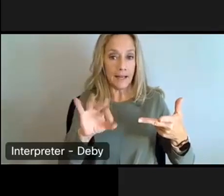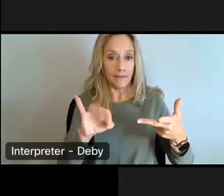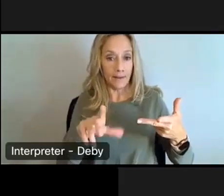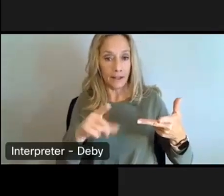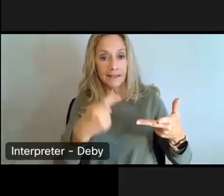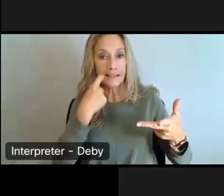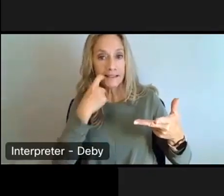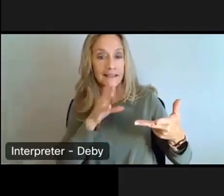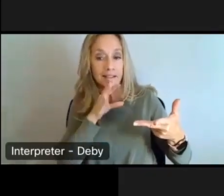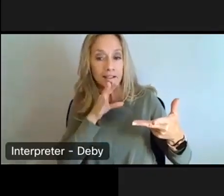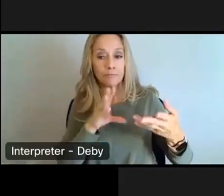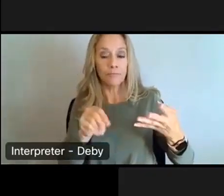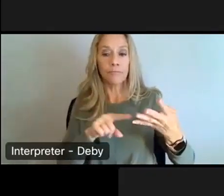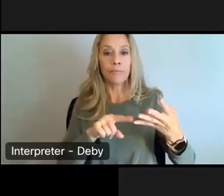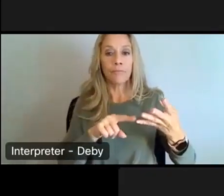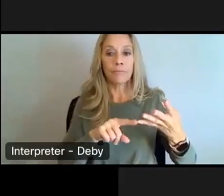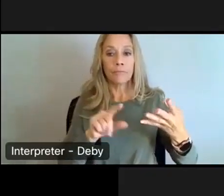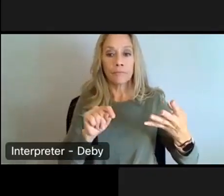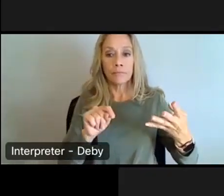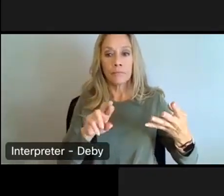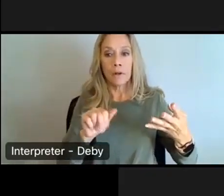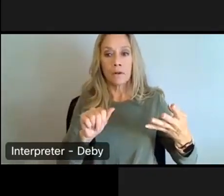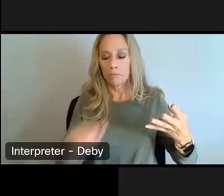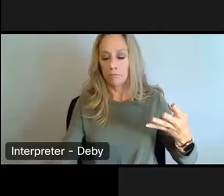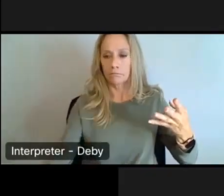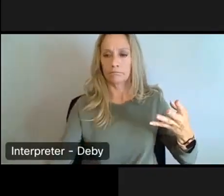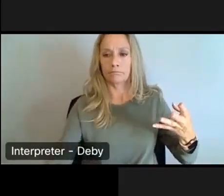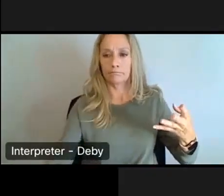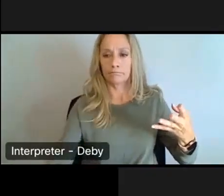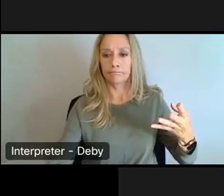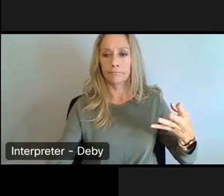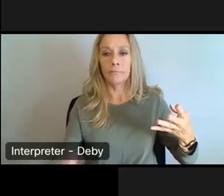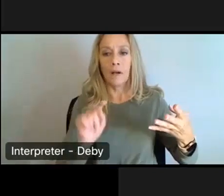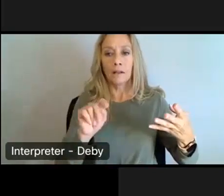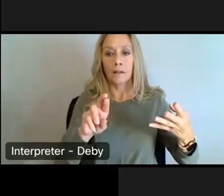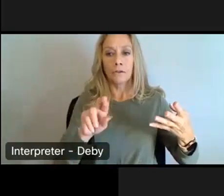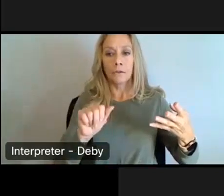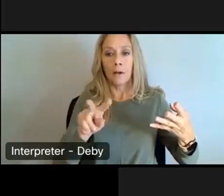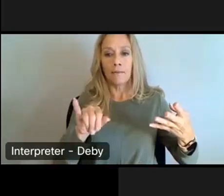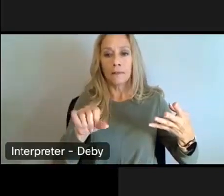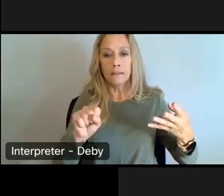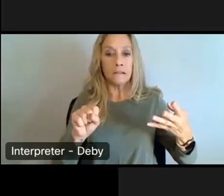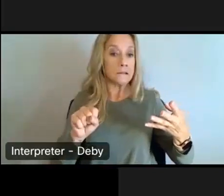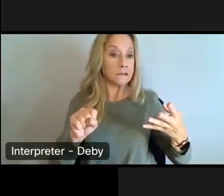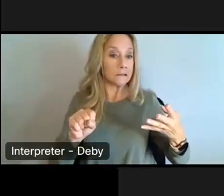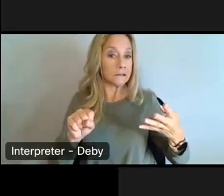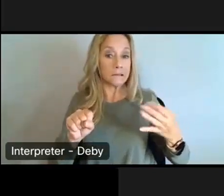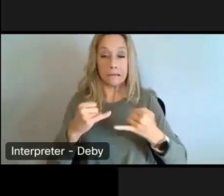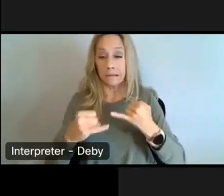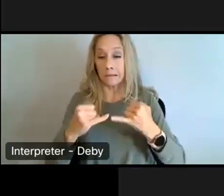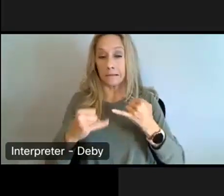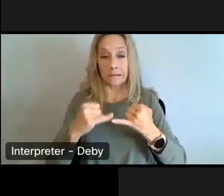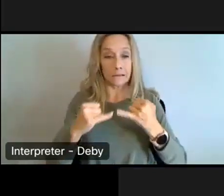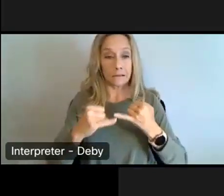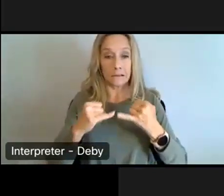from. And we also have Travis Phoenix with us today. Travis is a current VR career coordinator